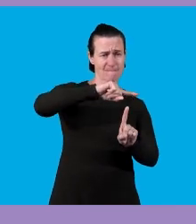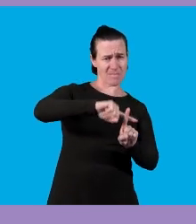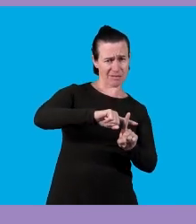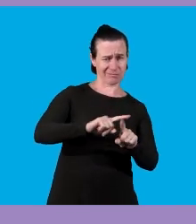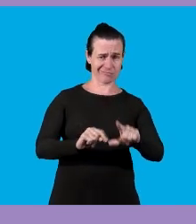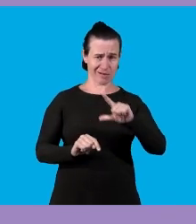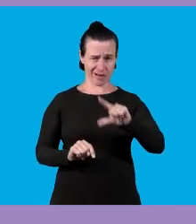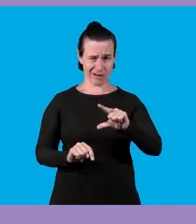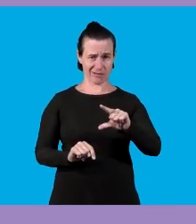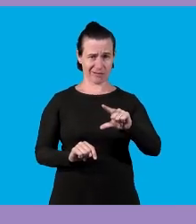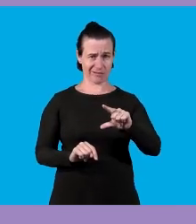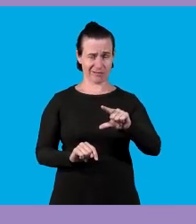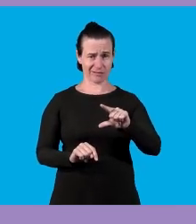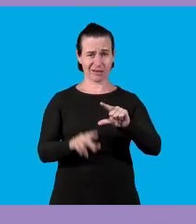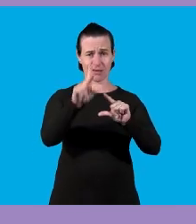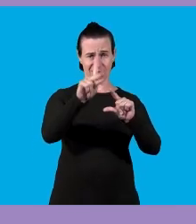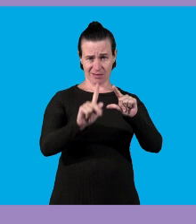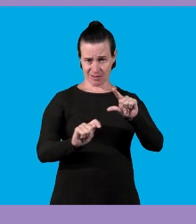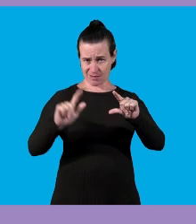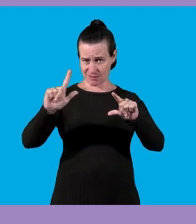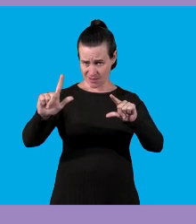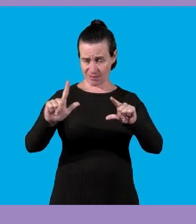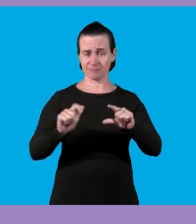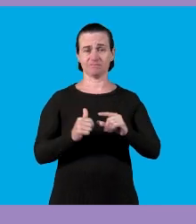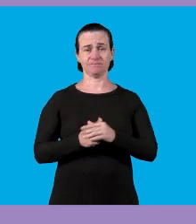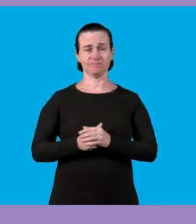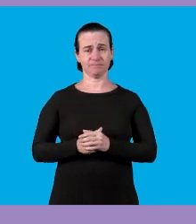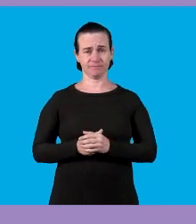T, okay, KTL,